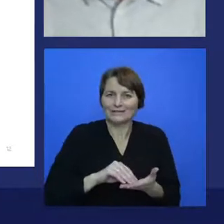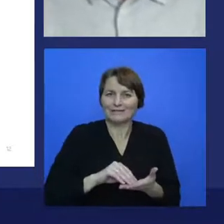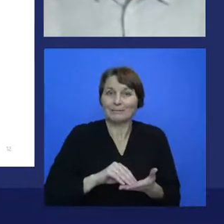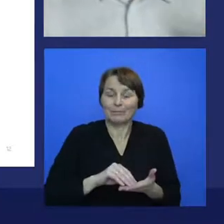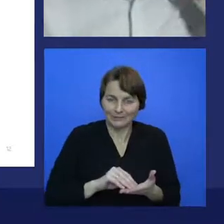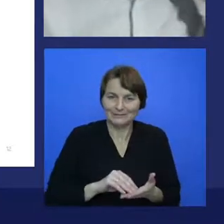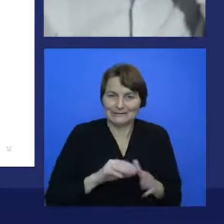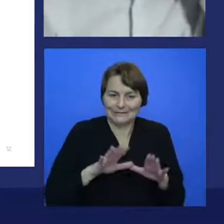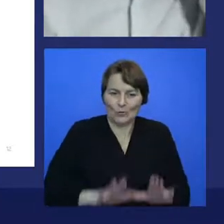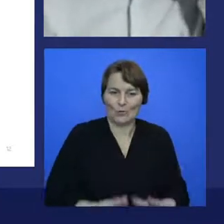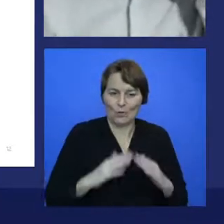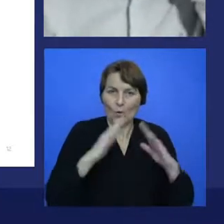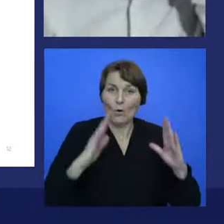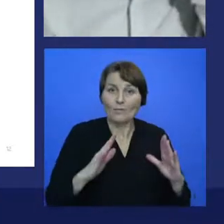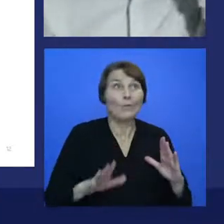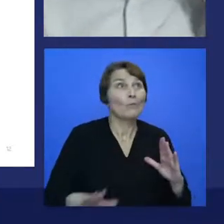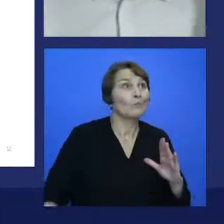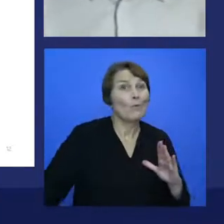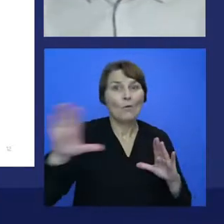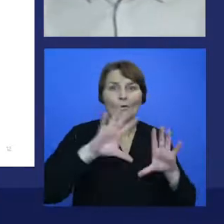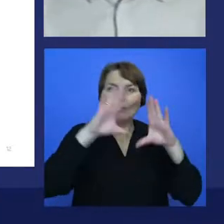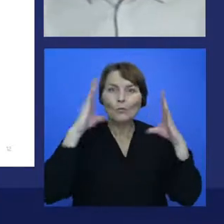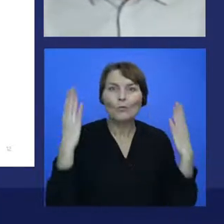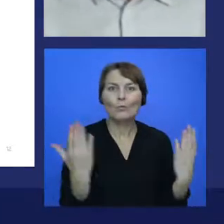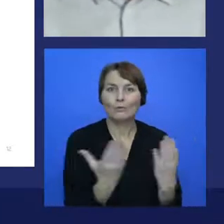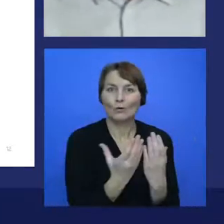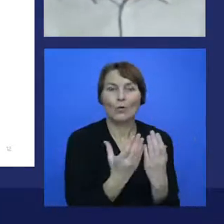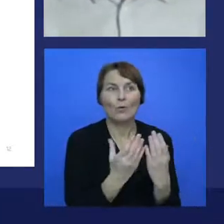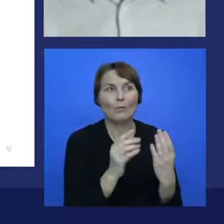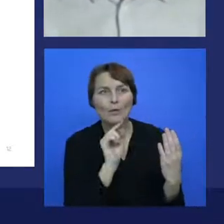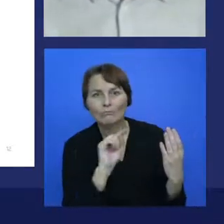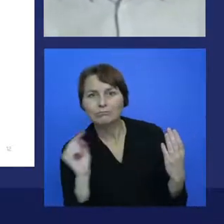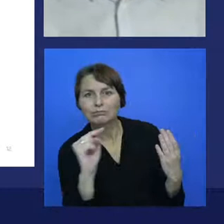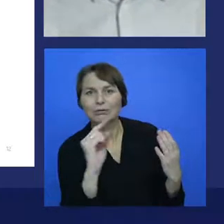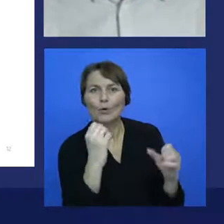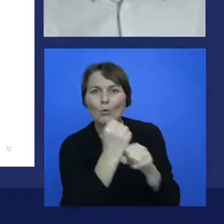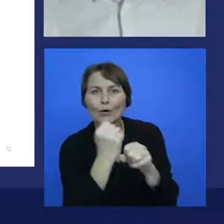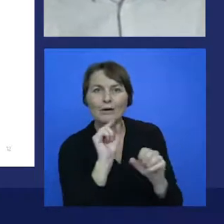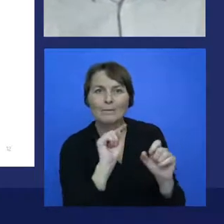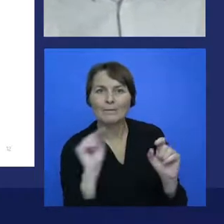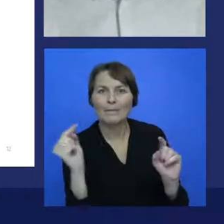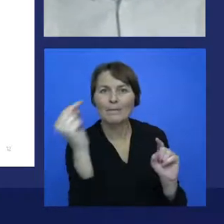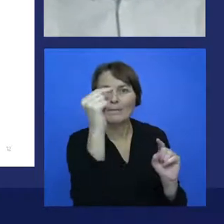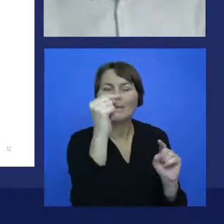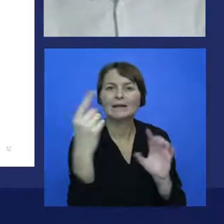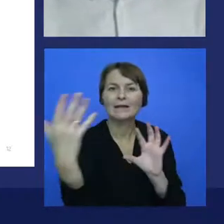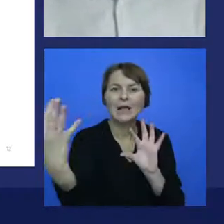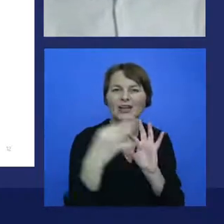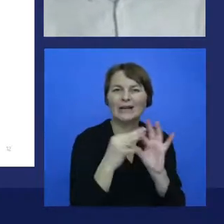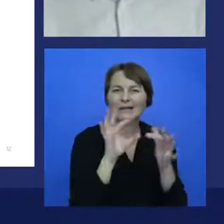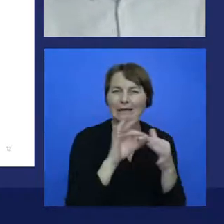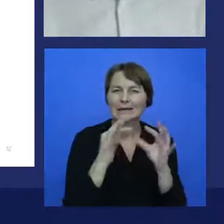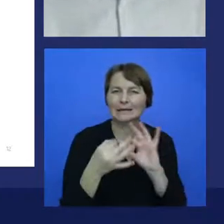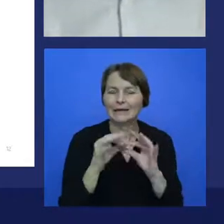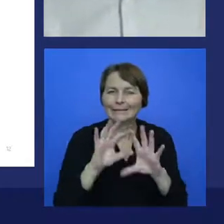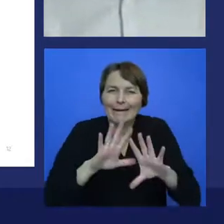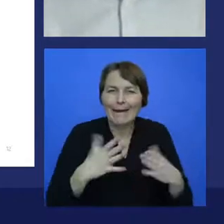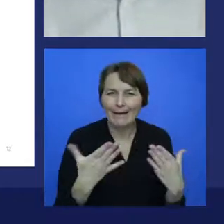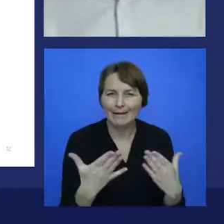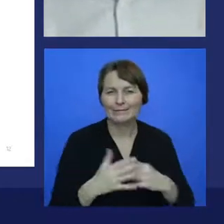potentially, in our organizations, and we're outside of those former workplaces. So the idea behind this was, how